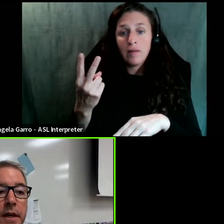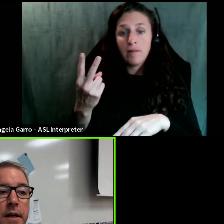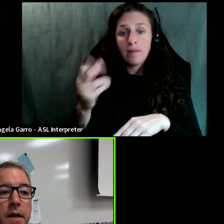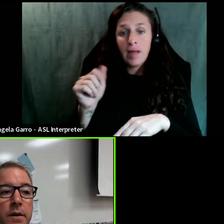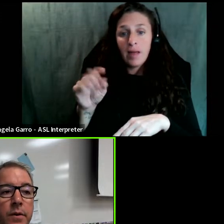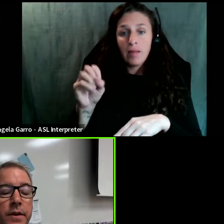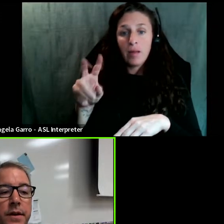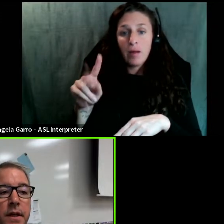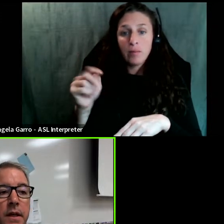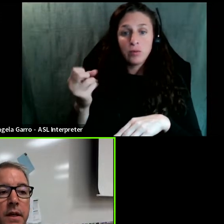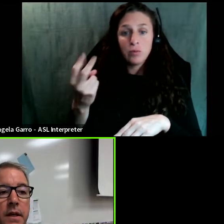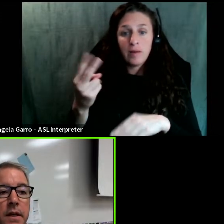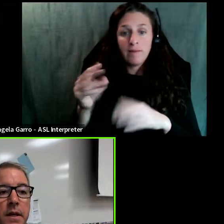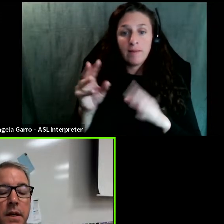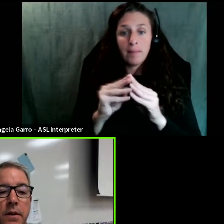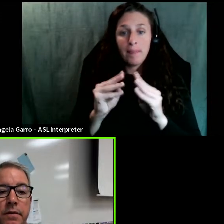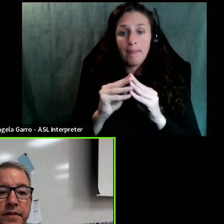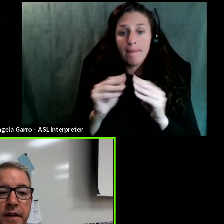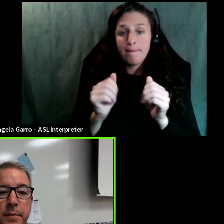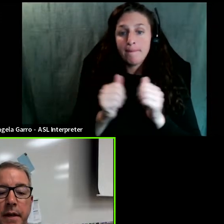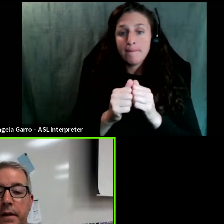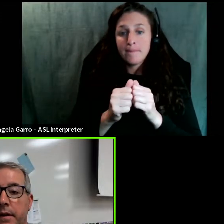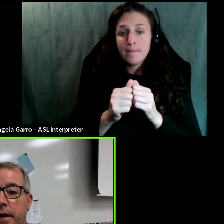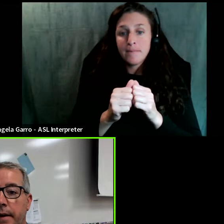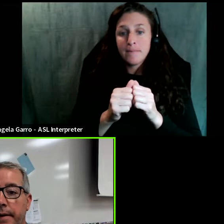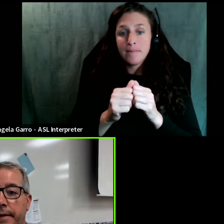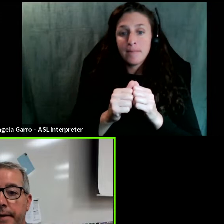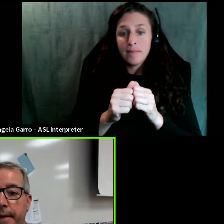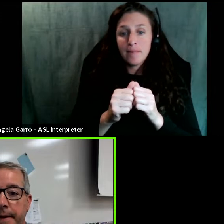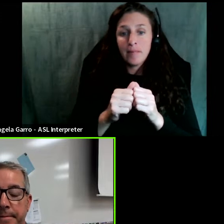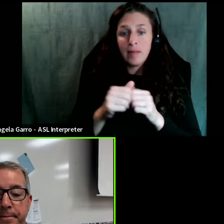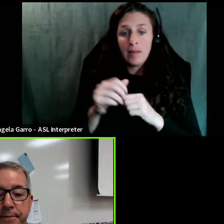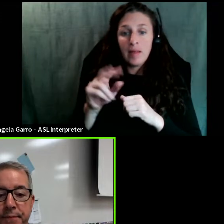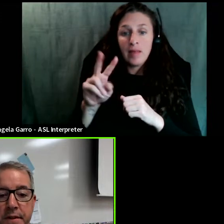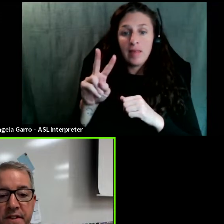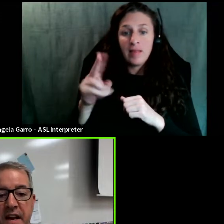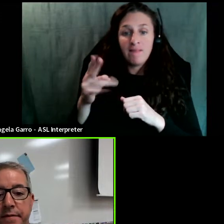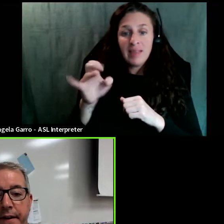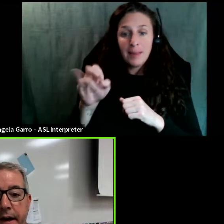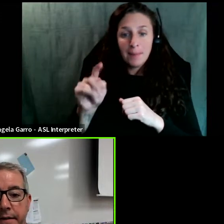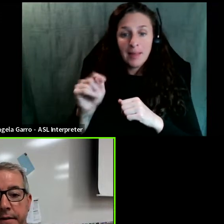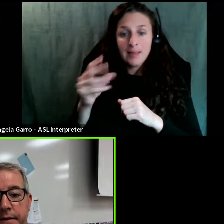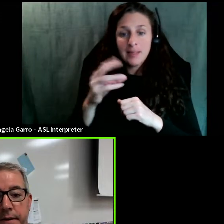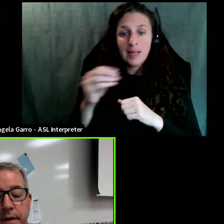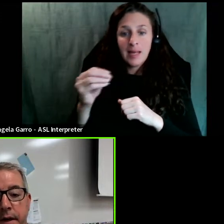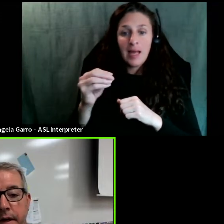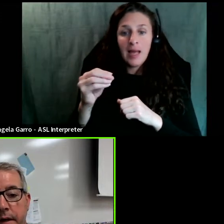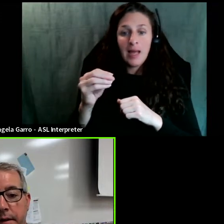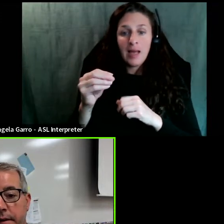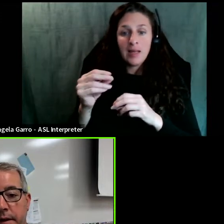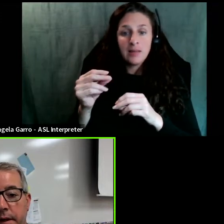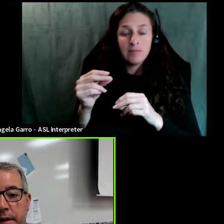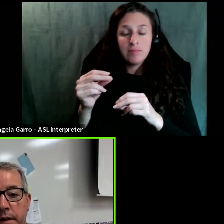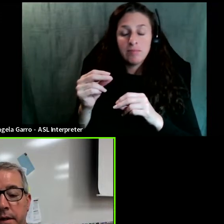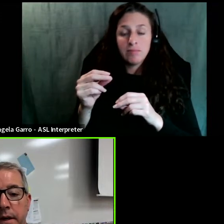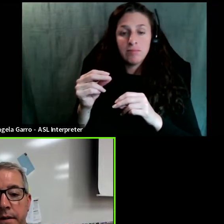12th meeting, with the vehement and steadfast